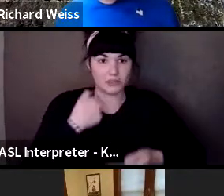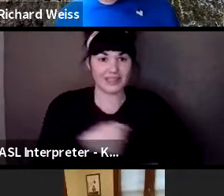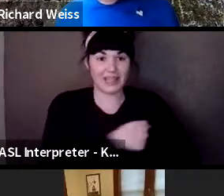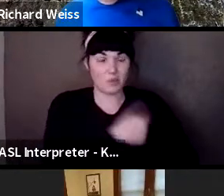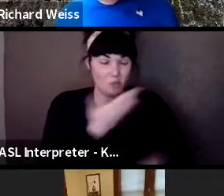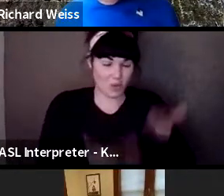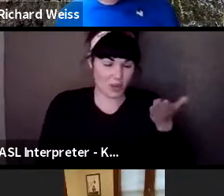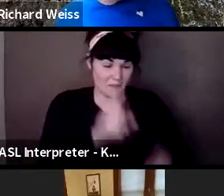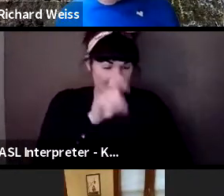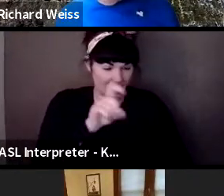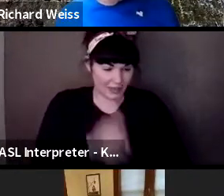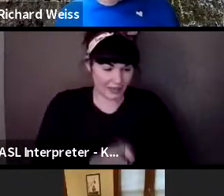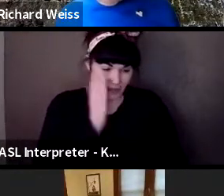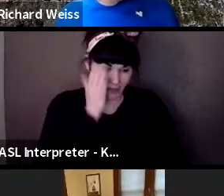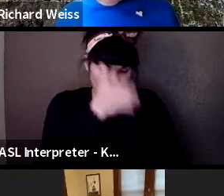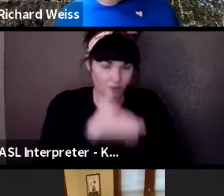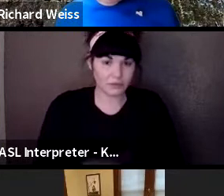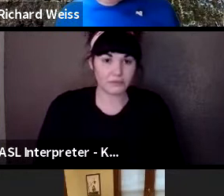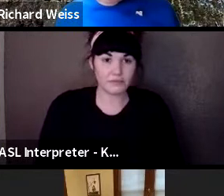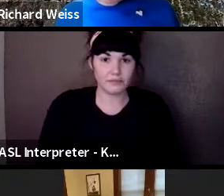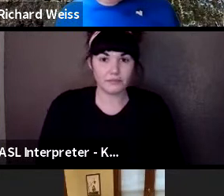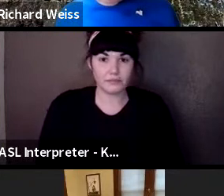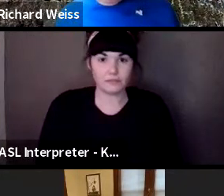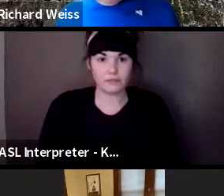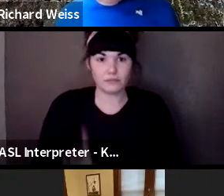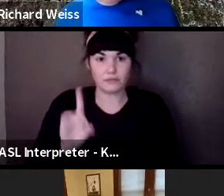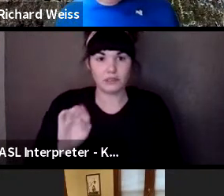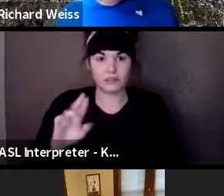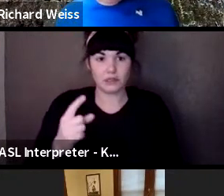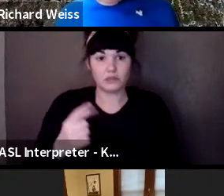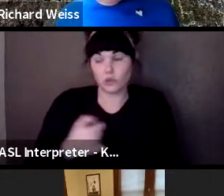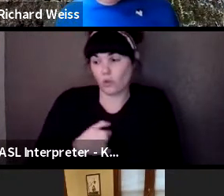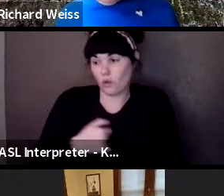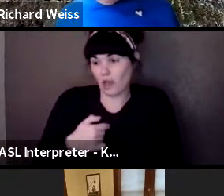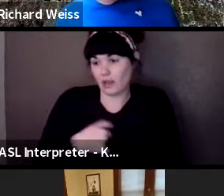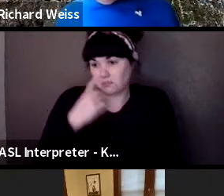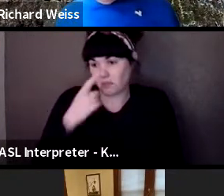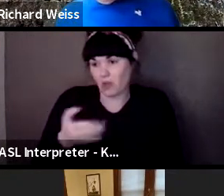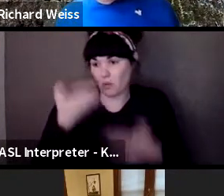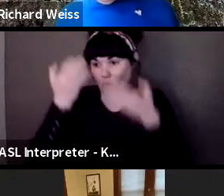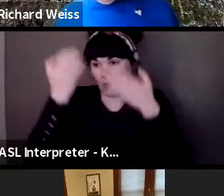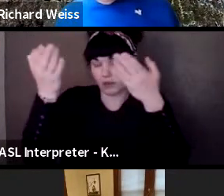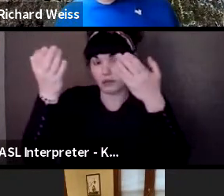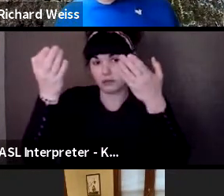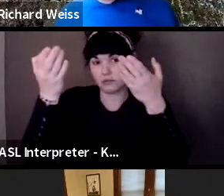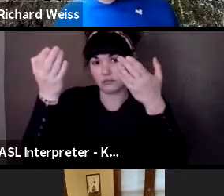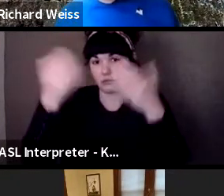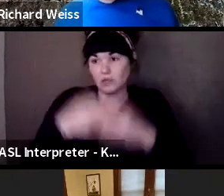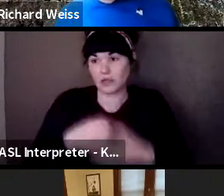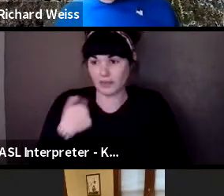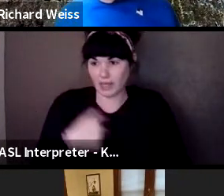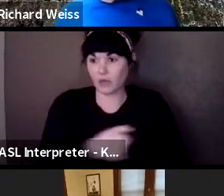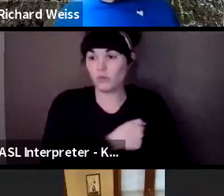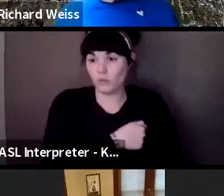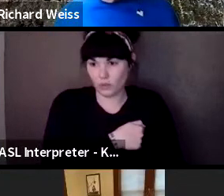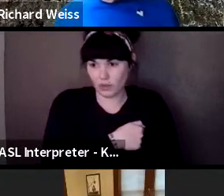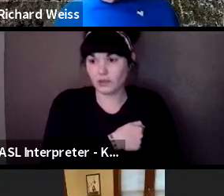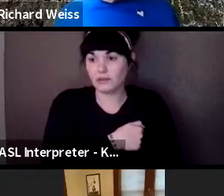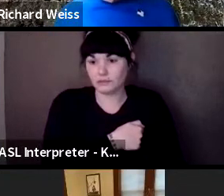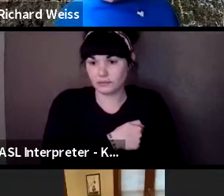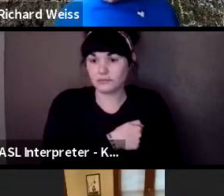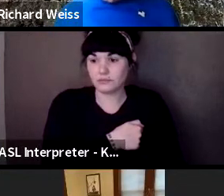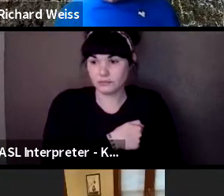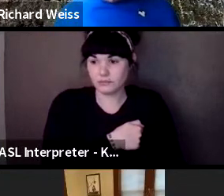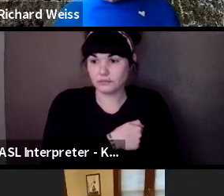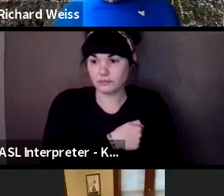have, go ahead. So I'd like to put forward the motion that we proceed in that manner, that Julianne go out and get